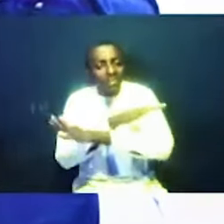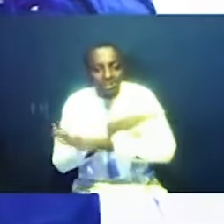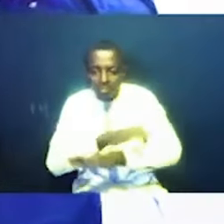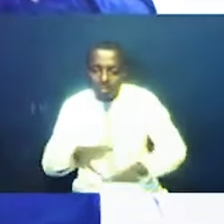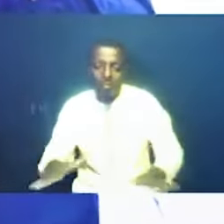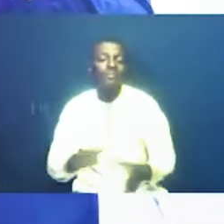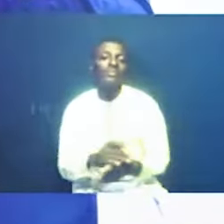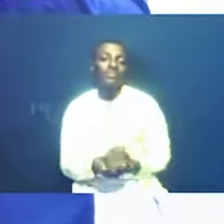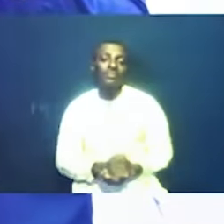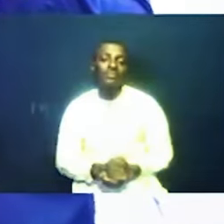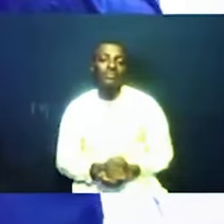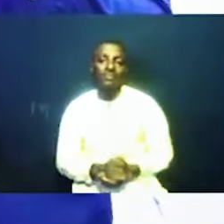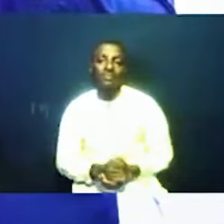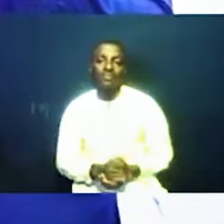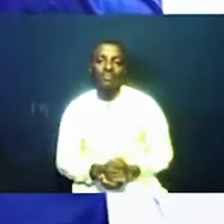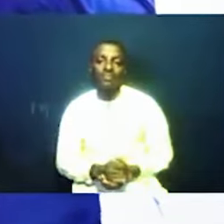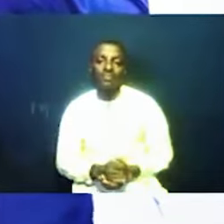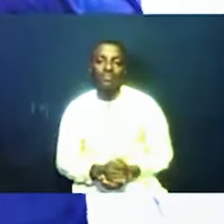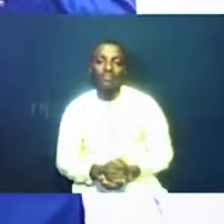Fear